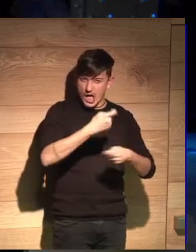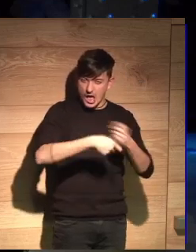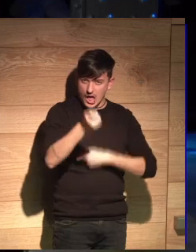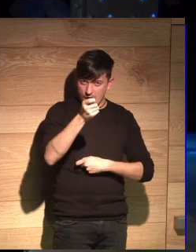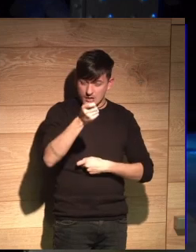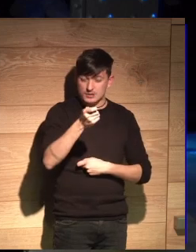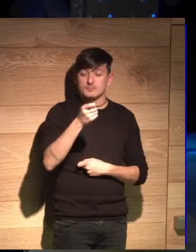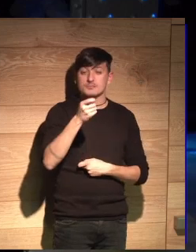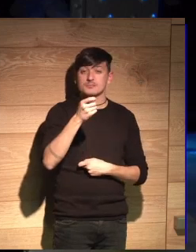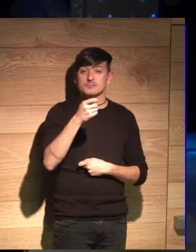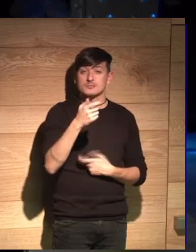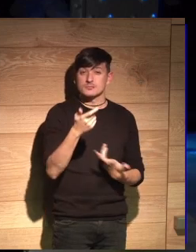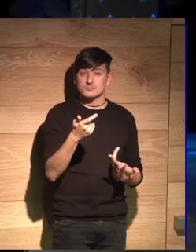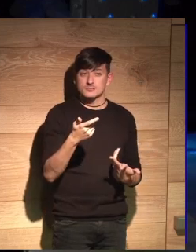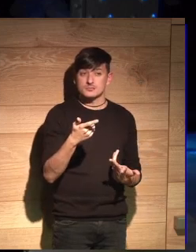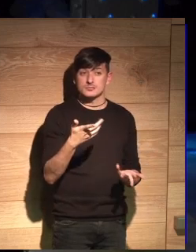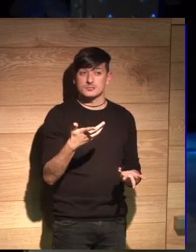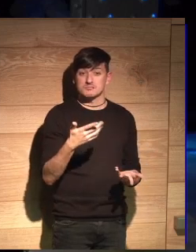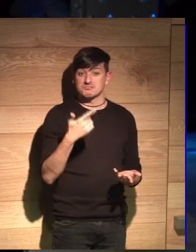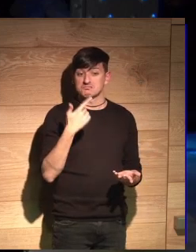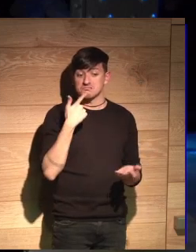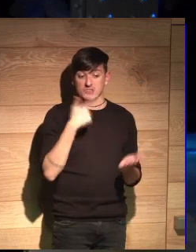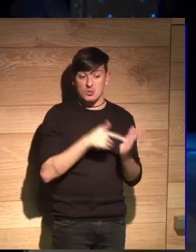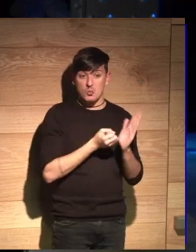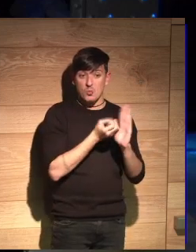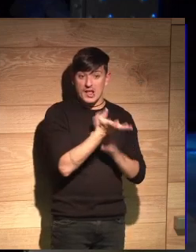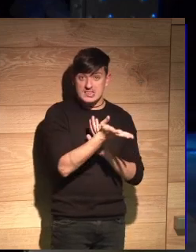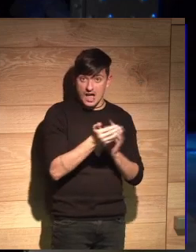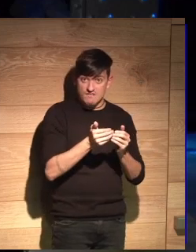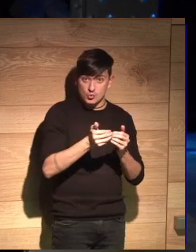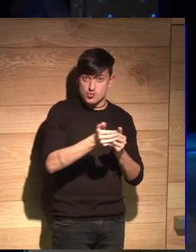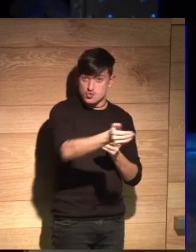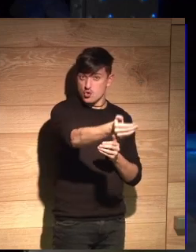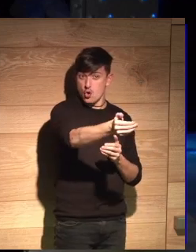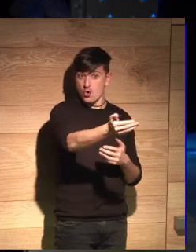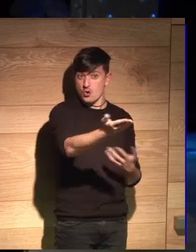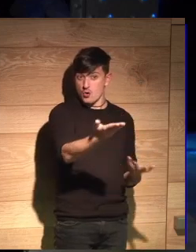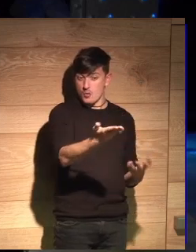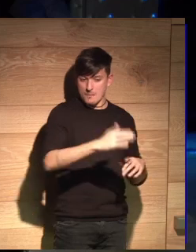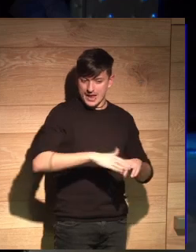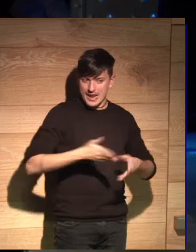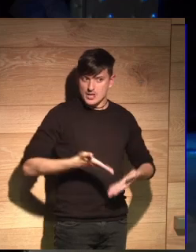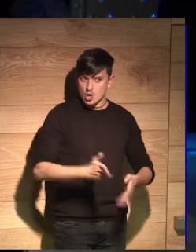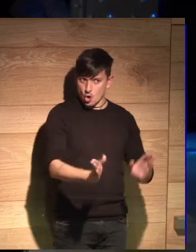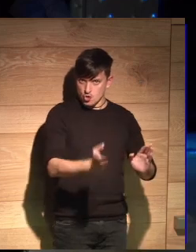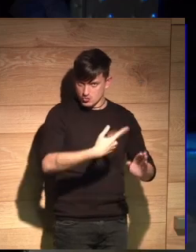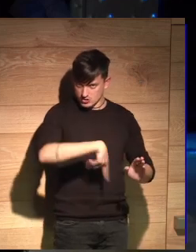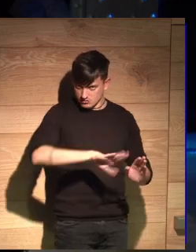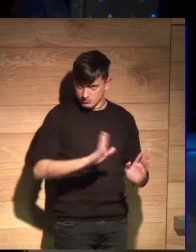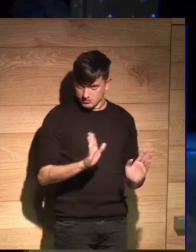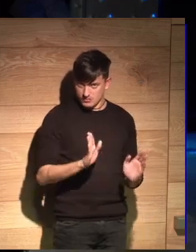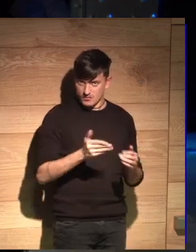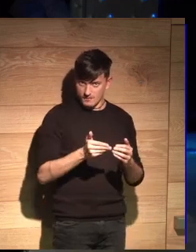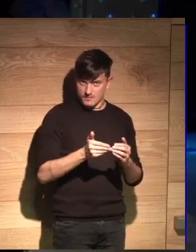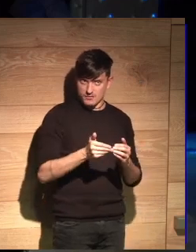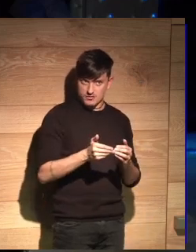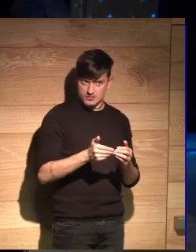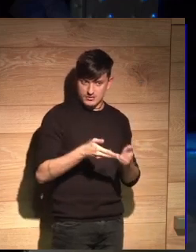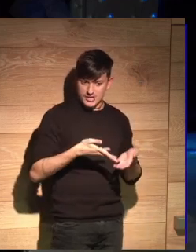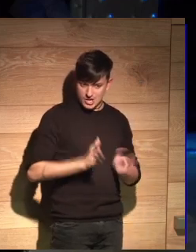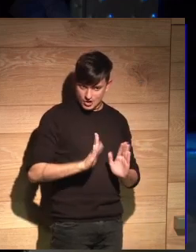talking about something announced or proposing a future for our children. I'm not talking